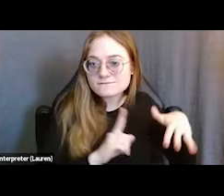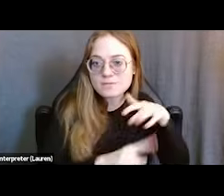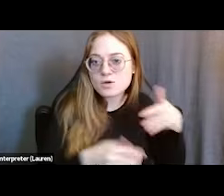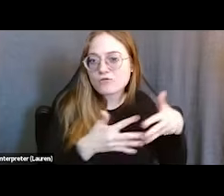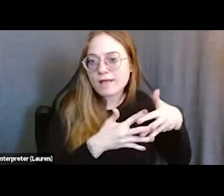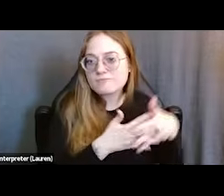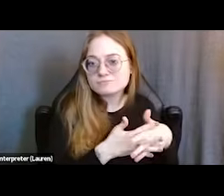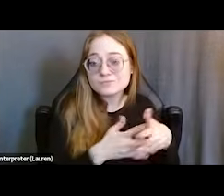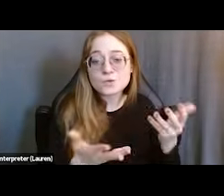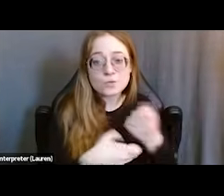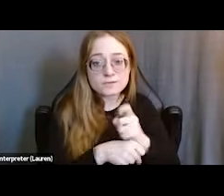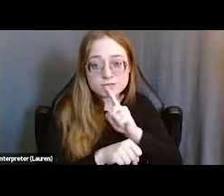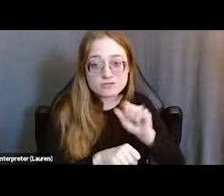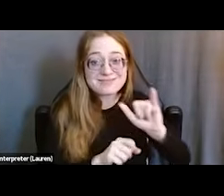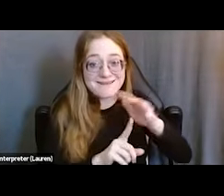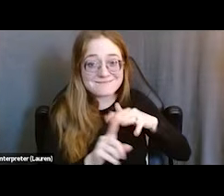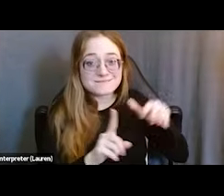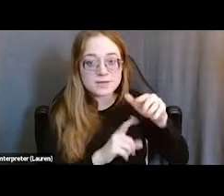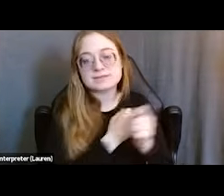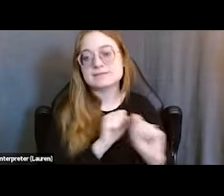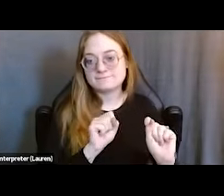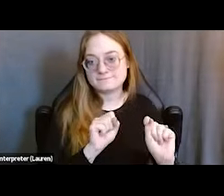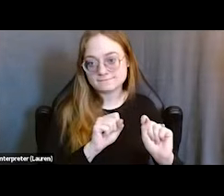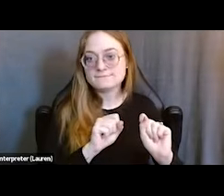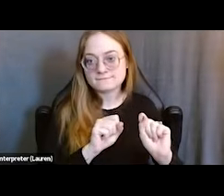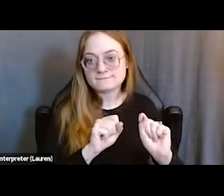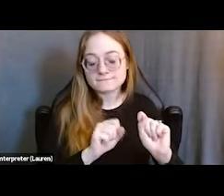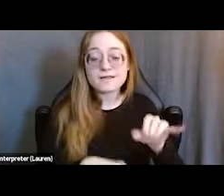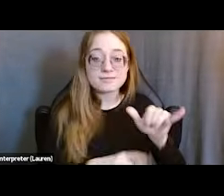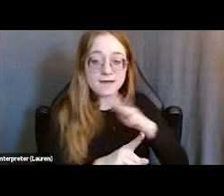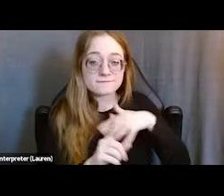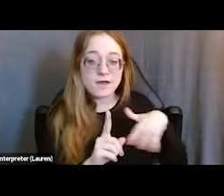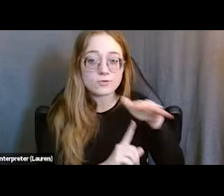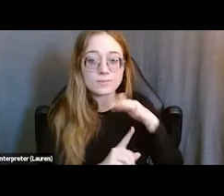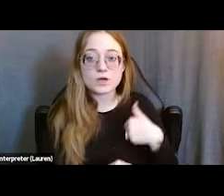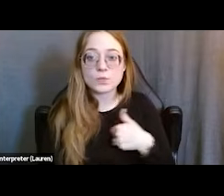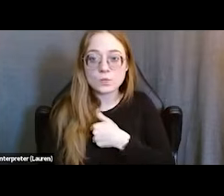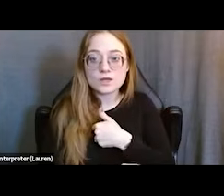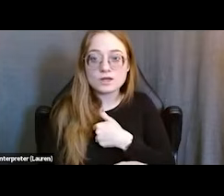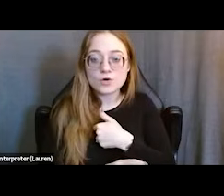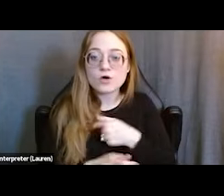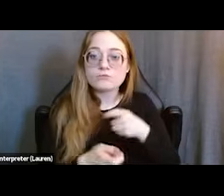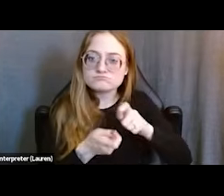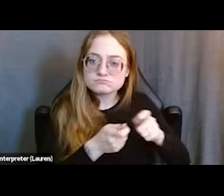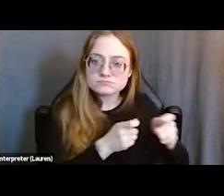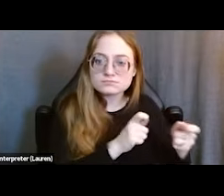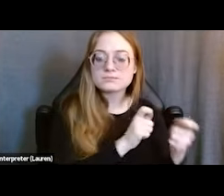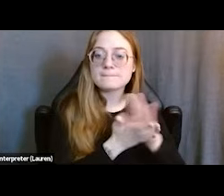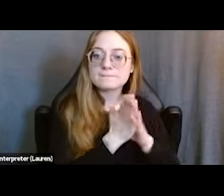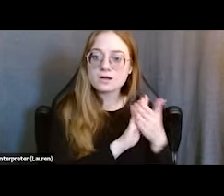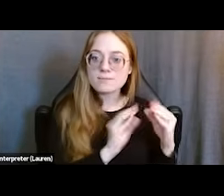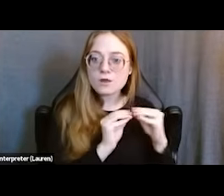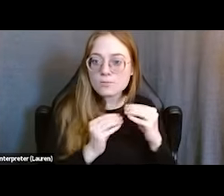to make sure that that environment is safe, and that it is, we're shifting the environment to be trauma informed, that we're